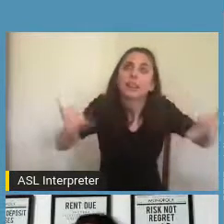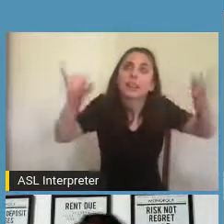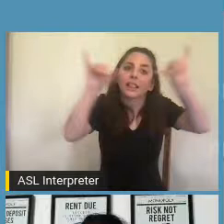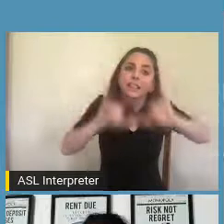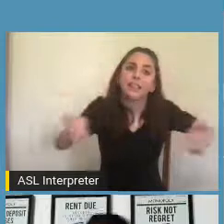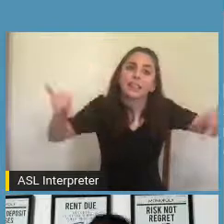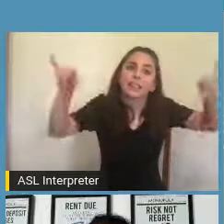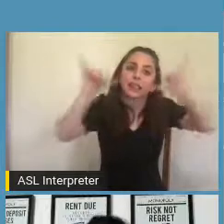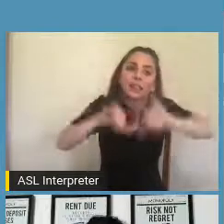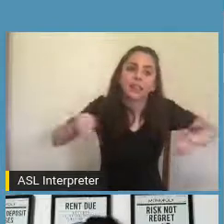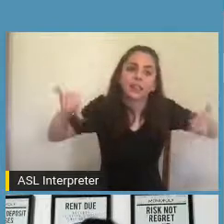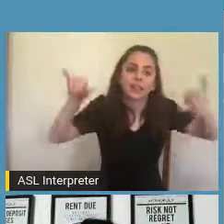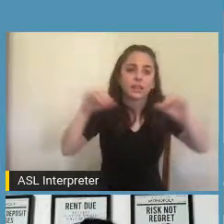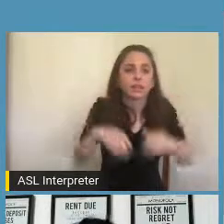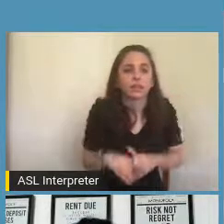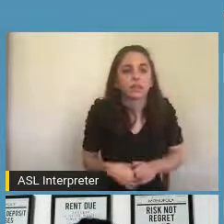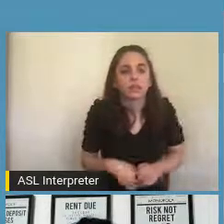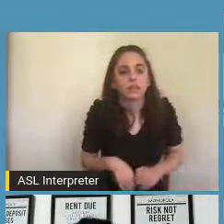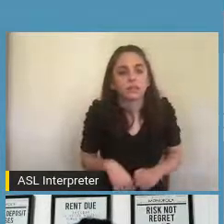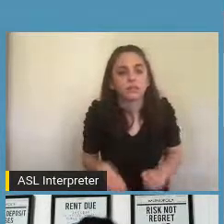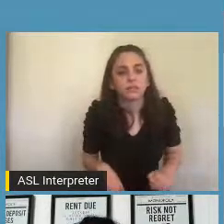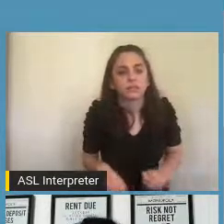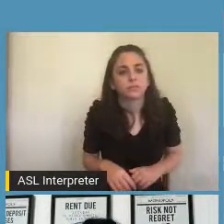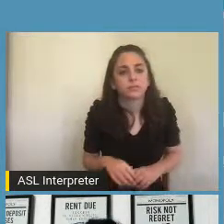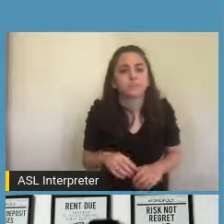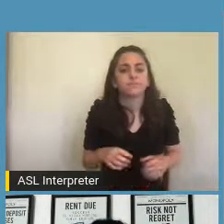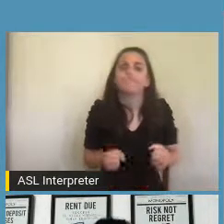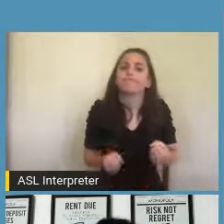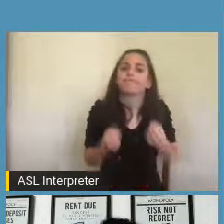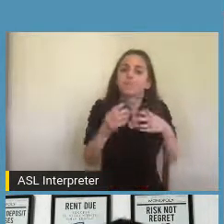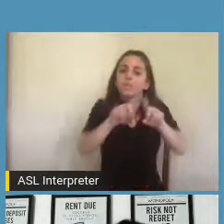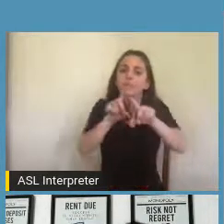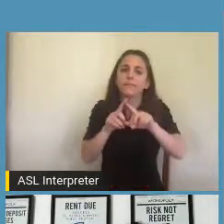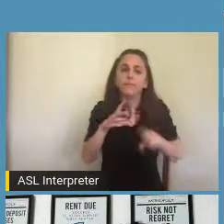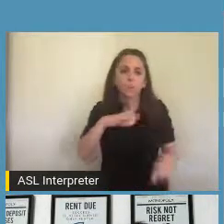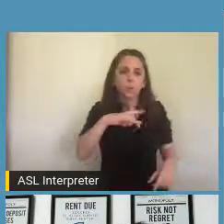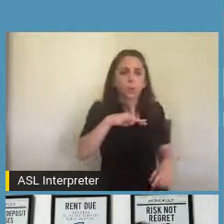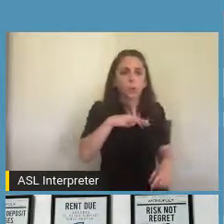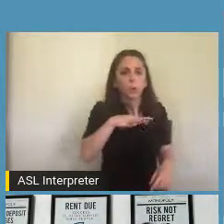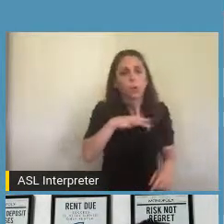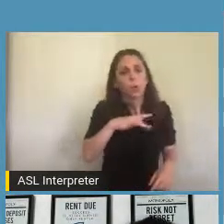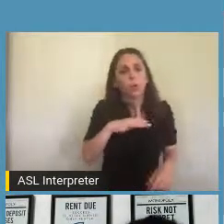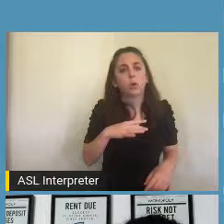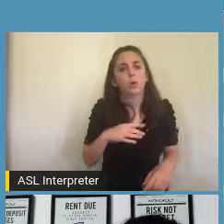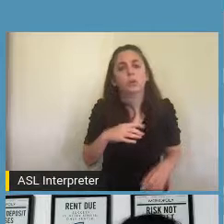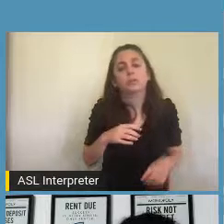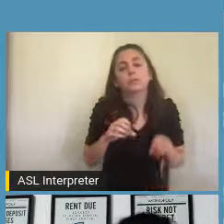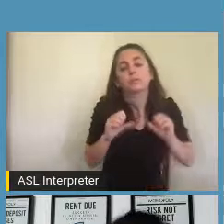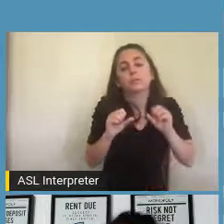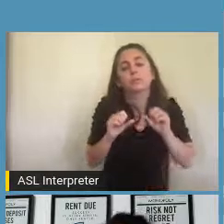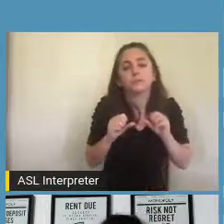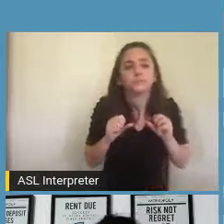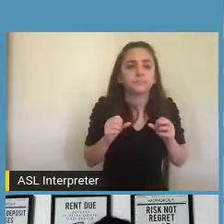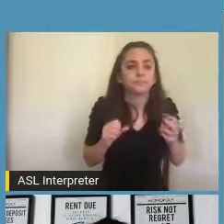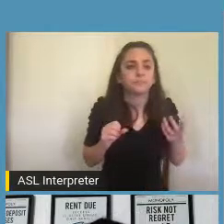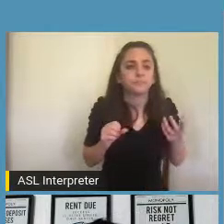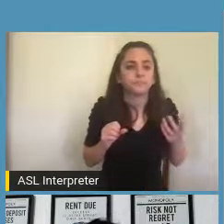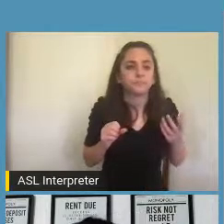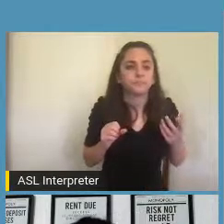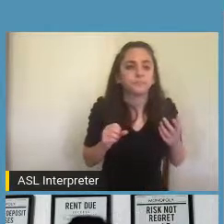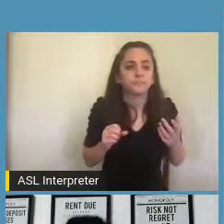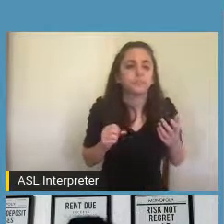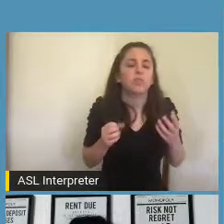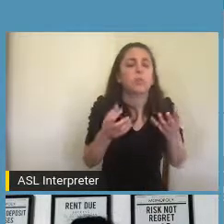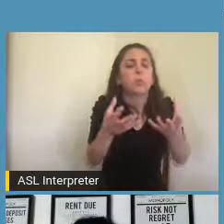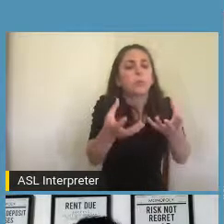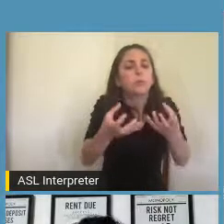over again. So there's a lot of cool ways, even within our distribution and certainly pending the platforms for this, where we're going to want to